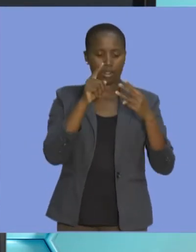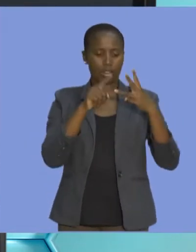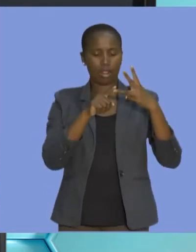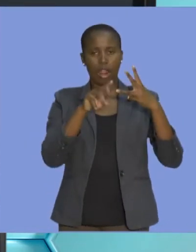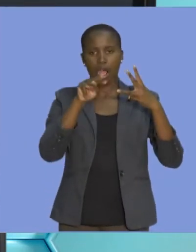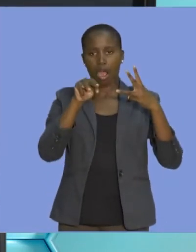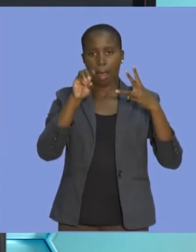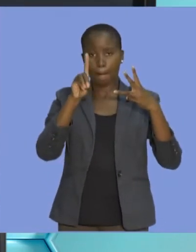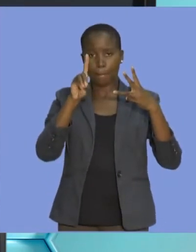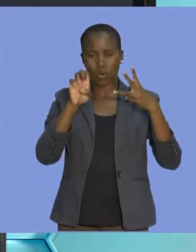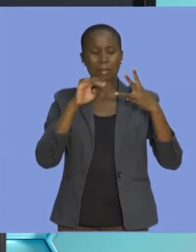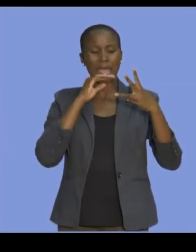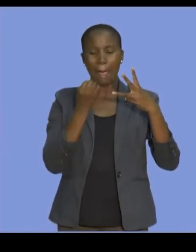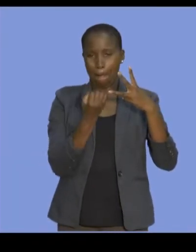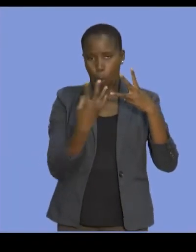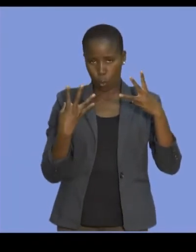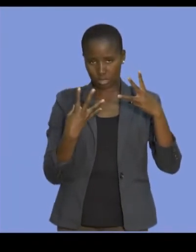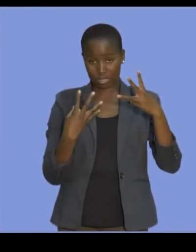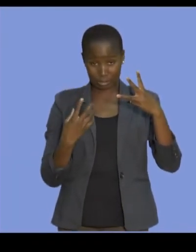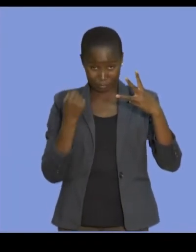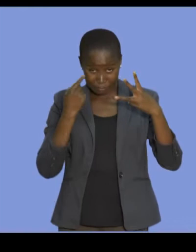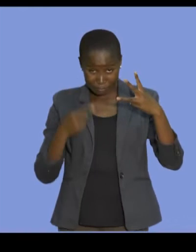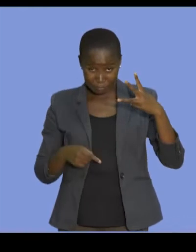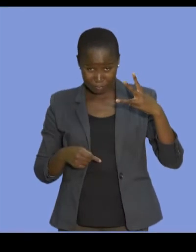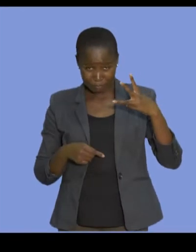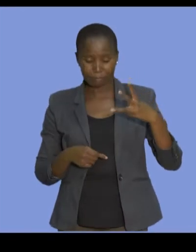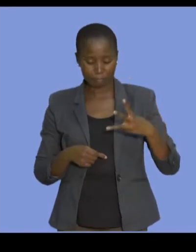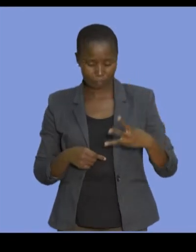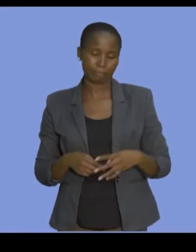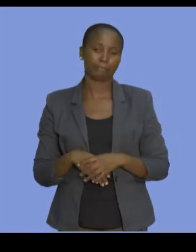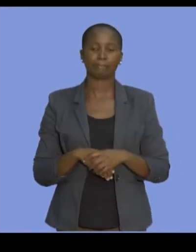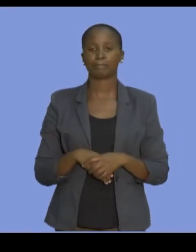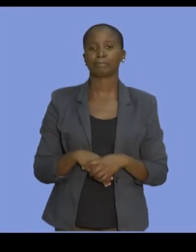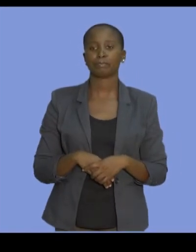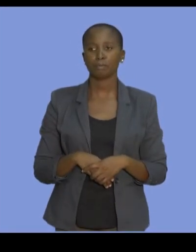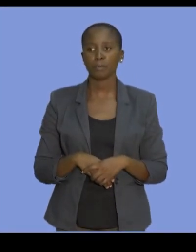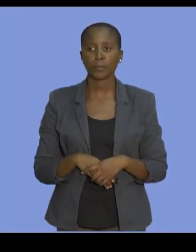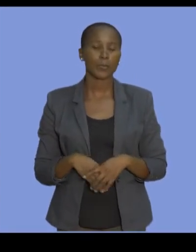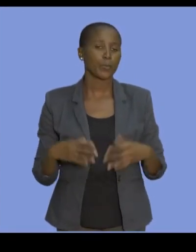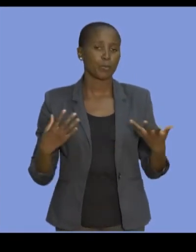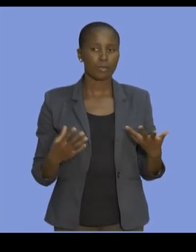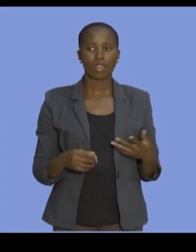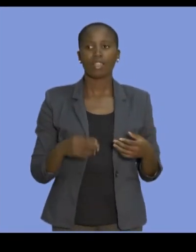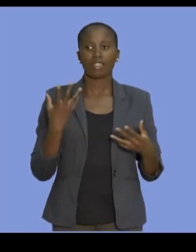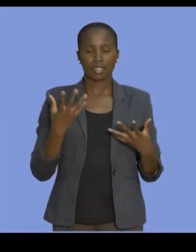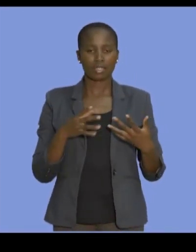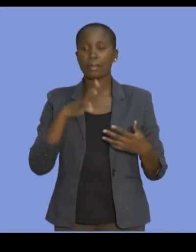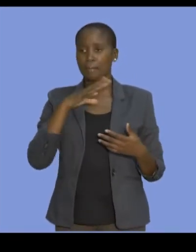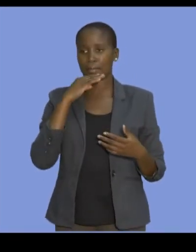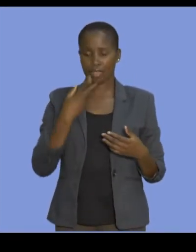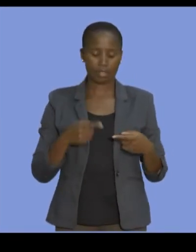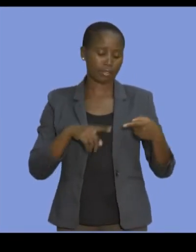occurring one. Okay. So those are the averages. Mean